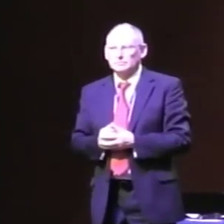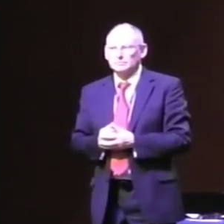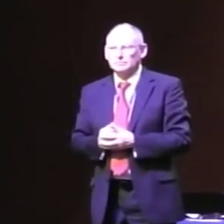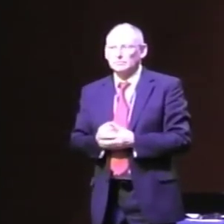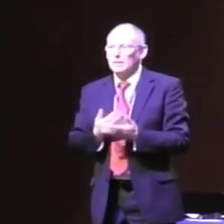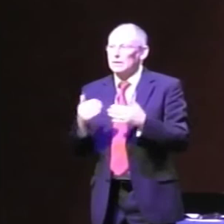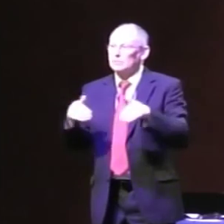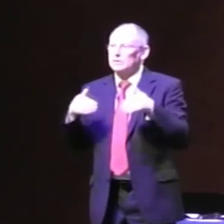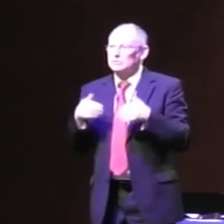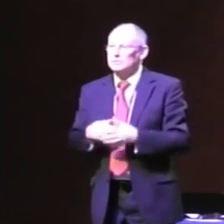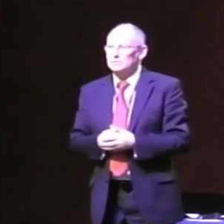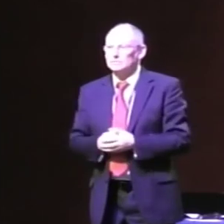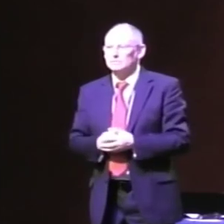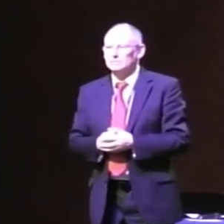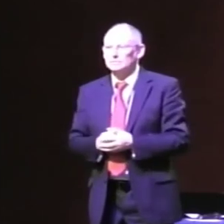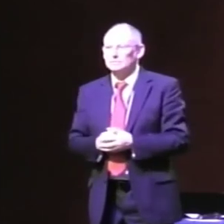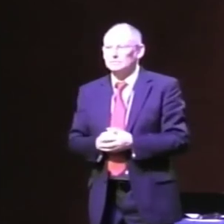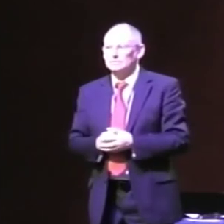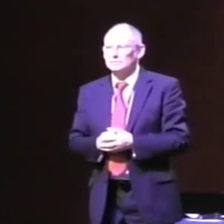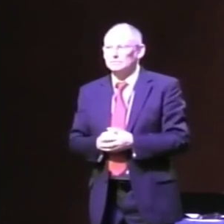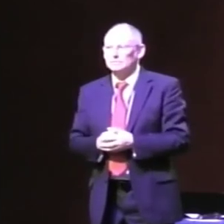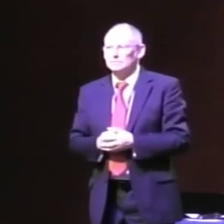Any abstentions?